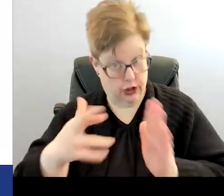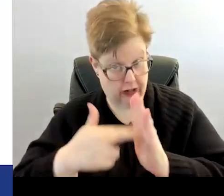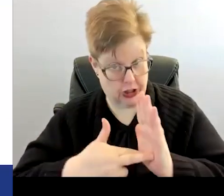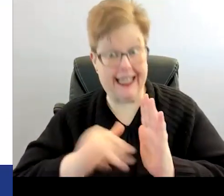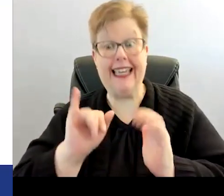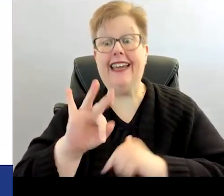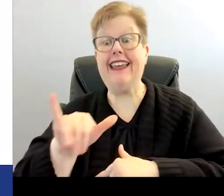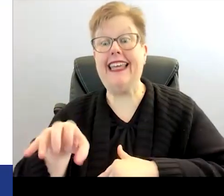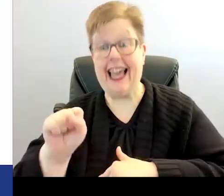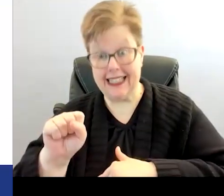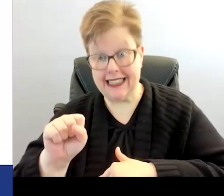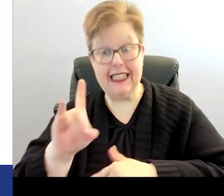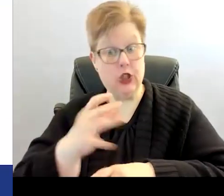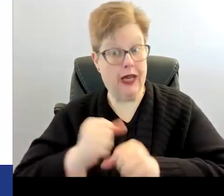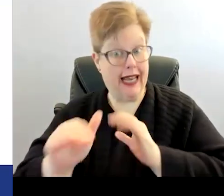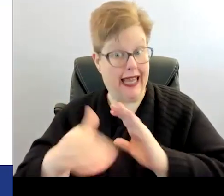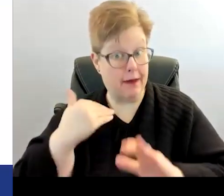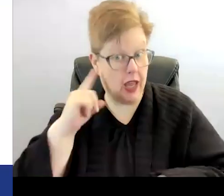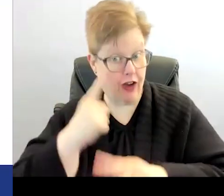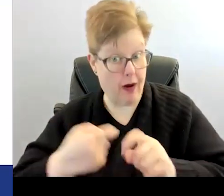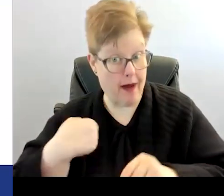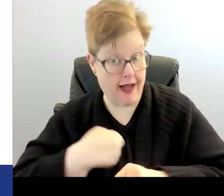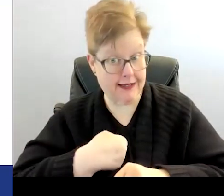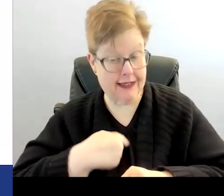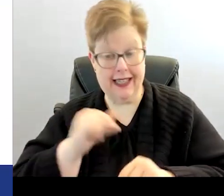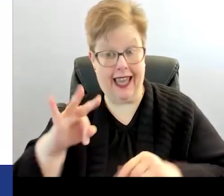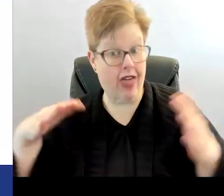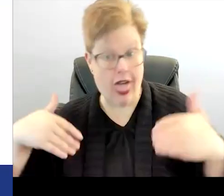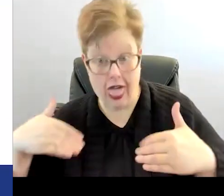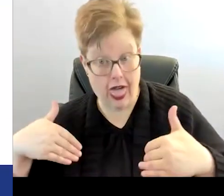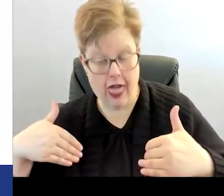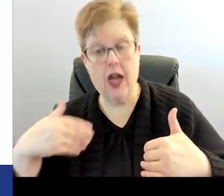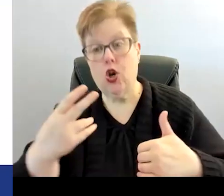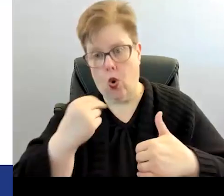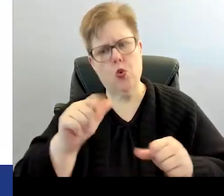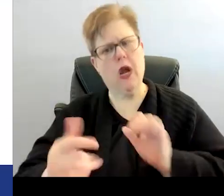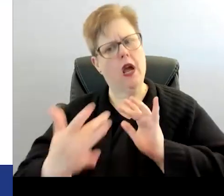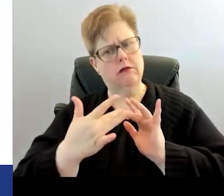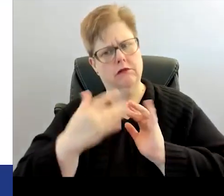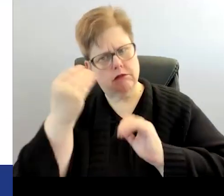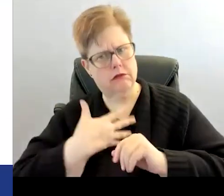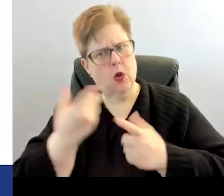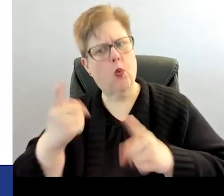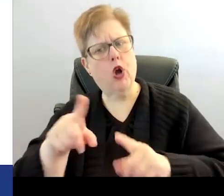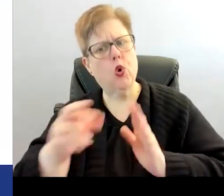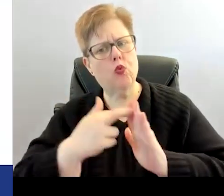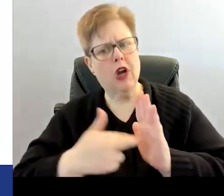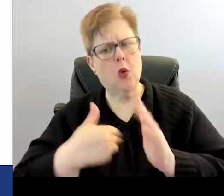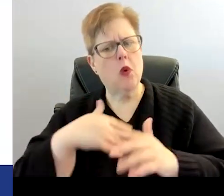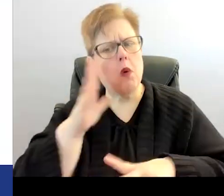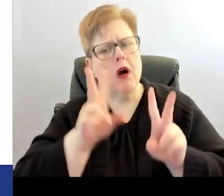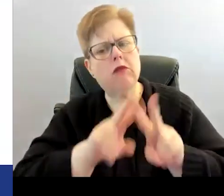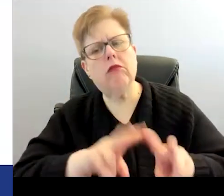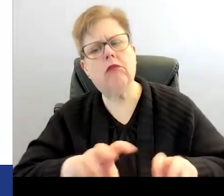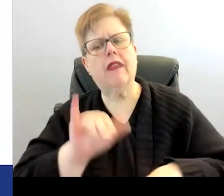If yes, did you get an email from us? If no, you can reach out to us, tell us when you registered, and we'll look into